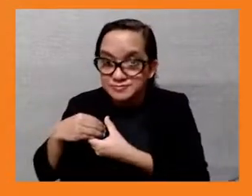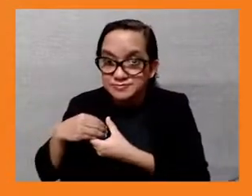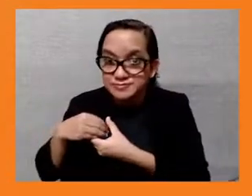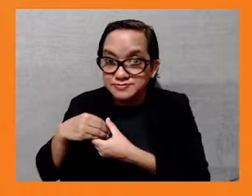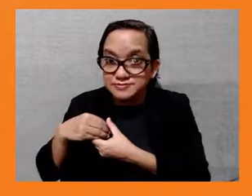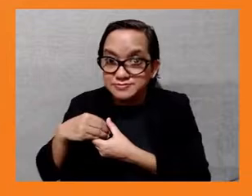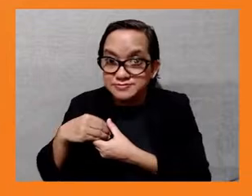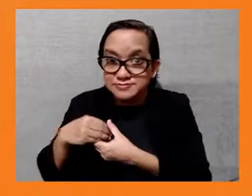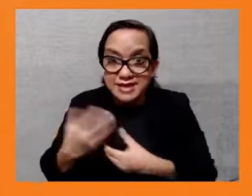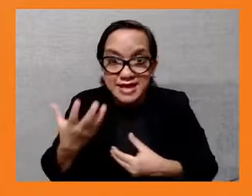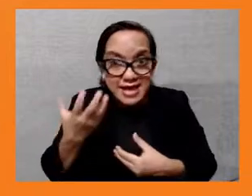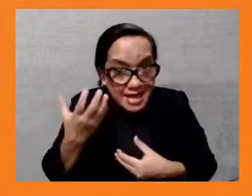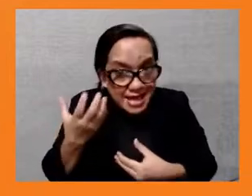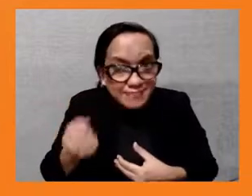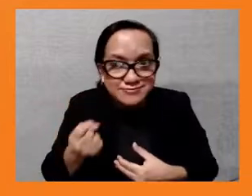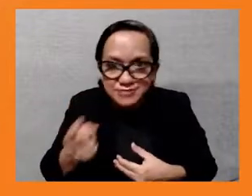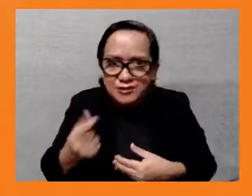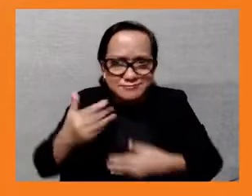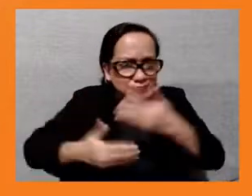finance